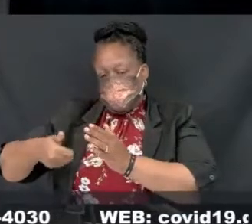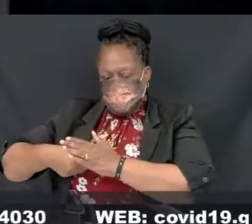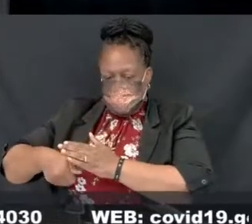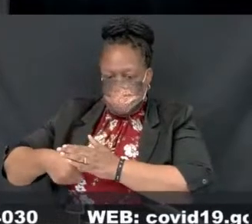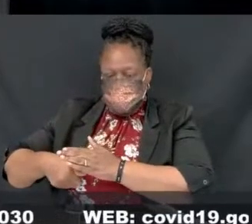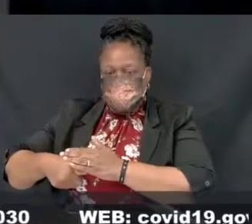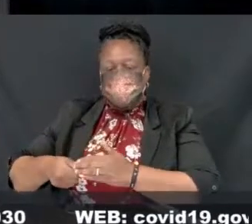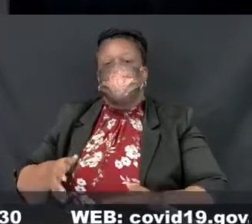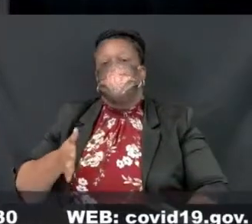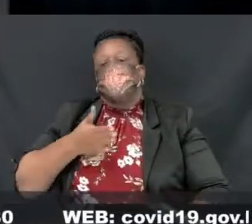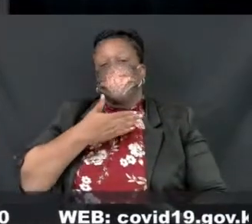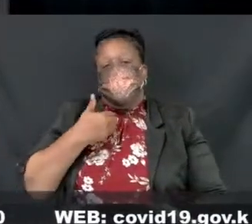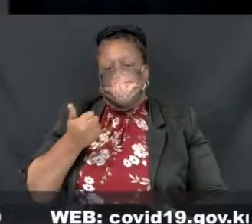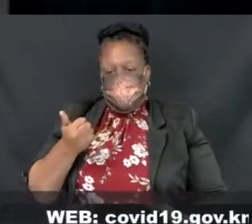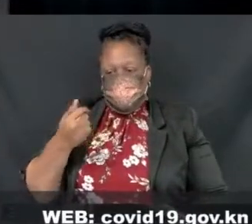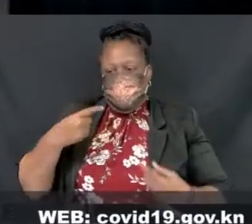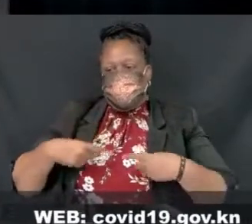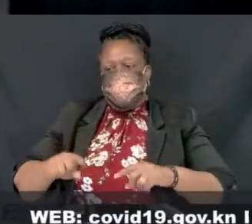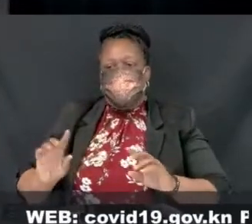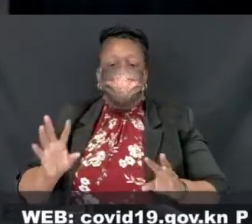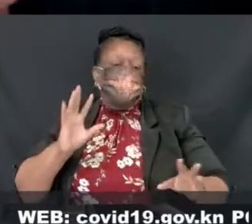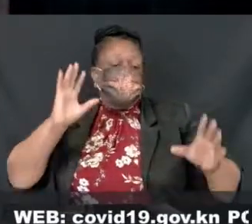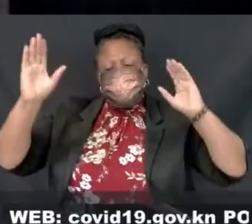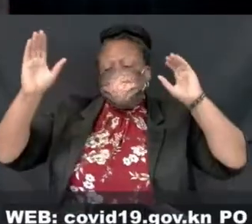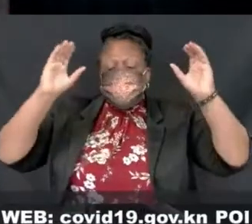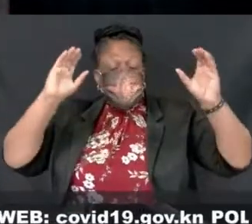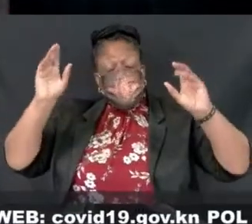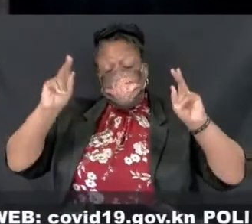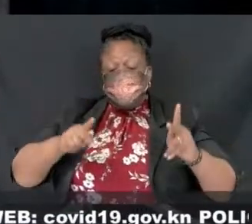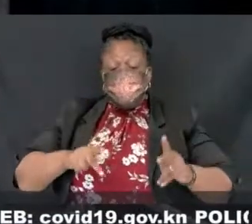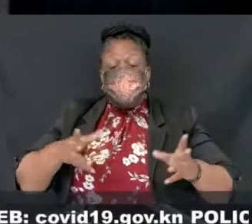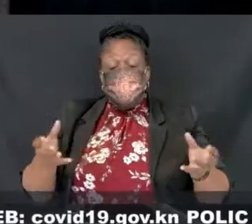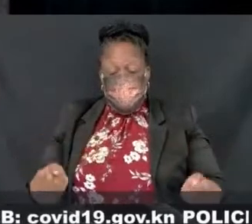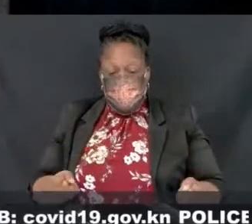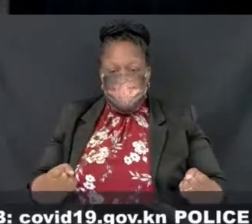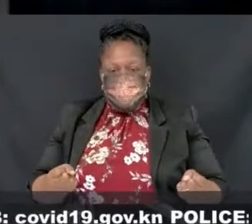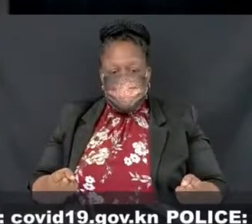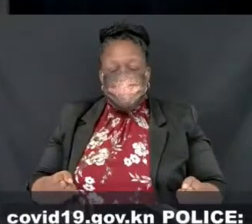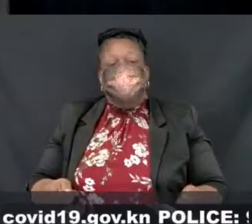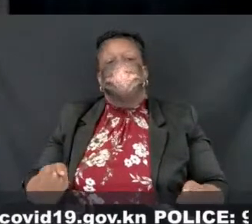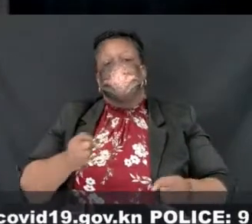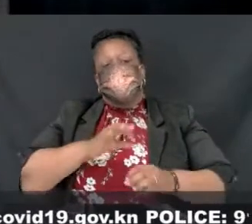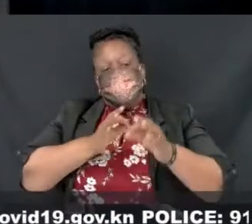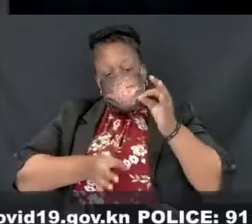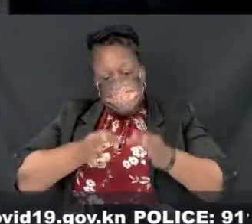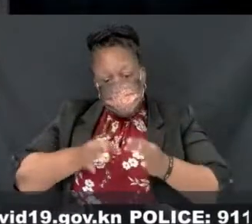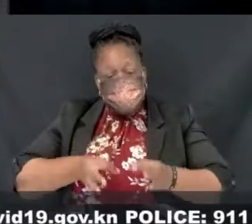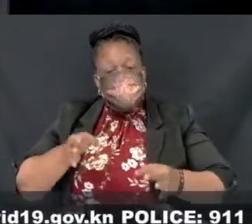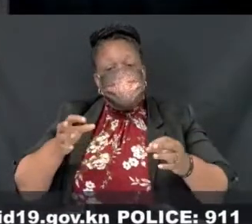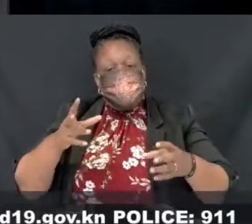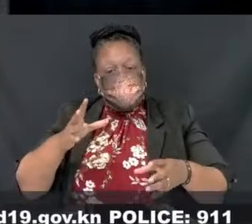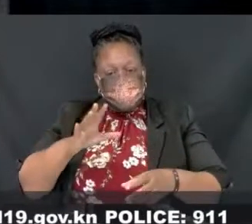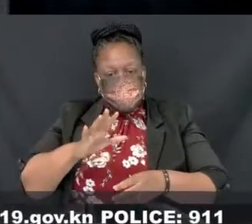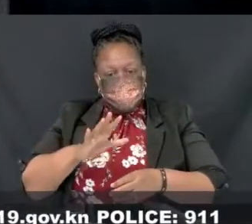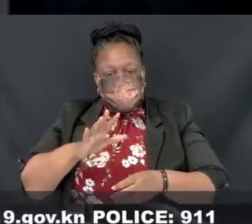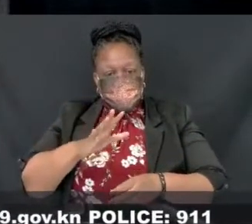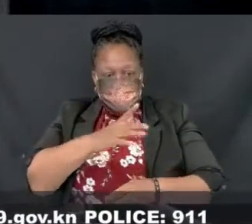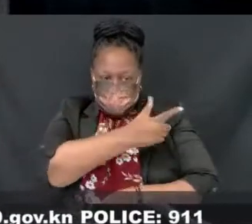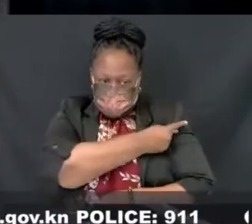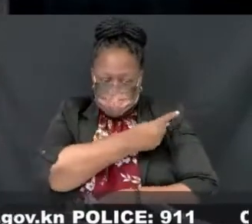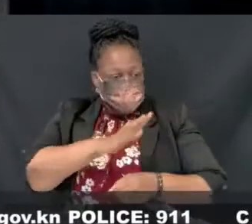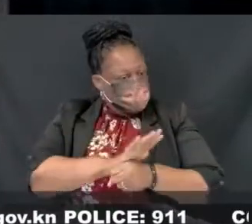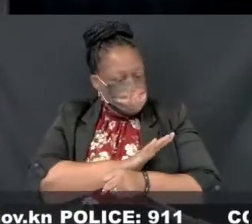process, and you can enjoy music festival. So we are welcoming everyone. We want to welcome vaccinated and